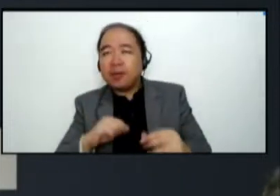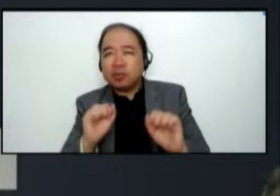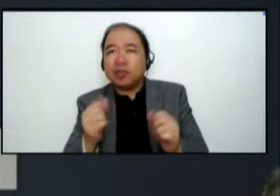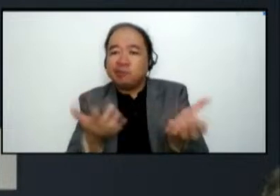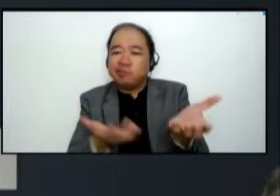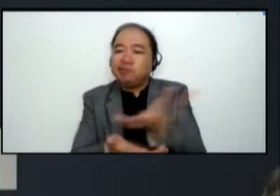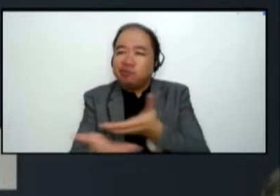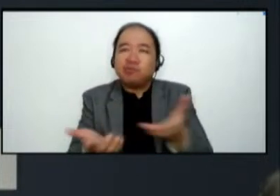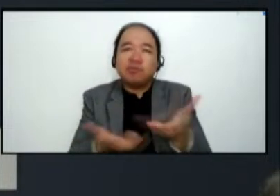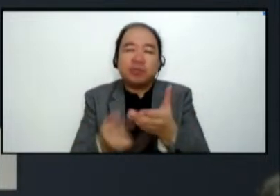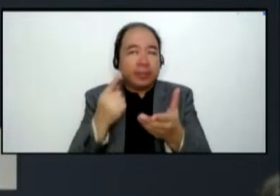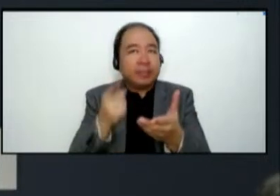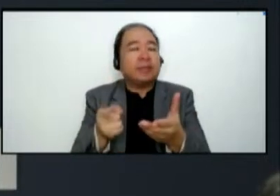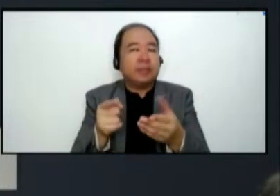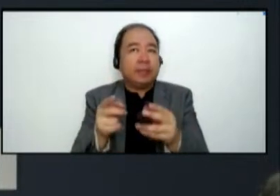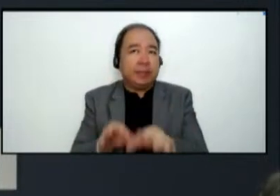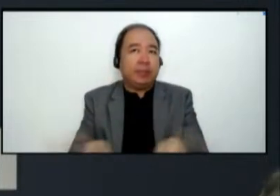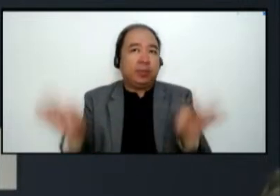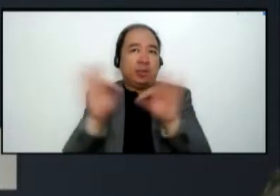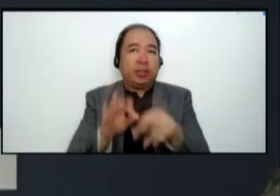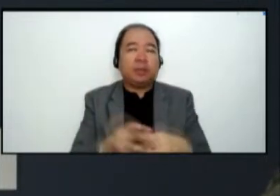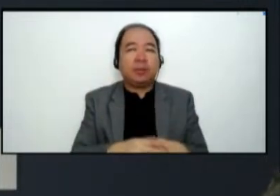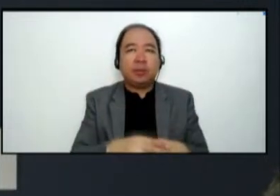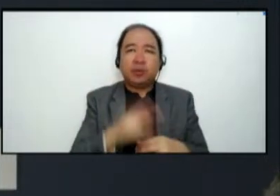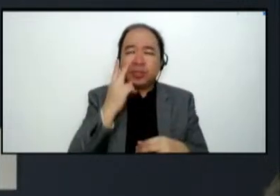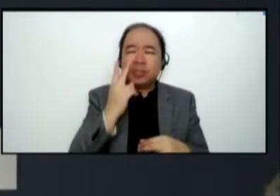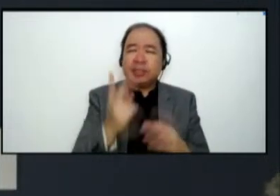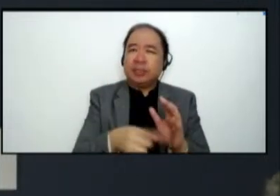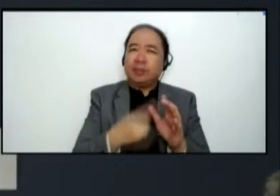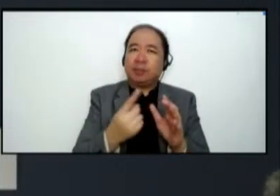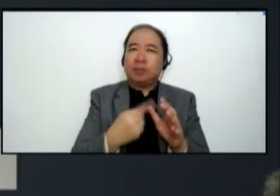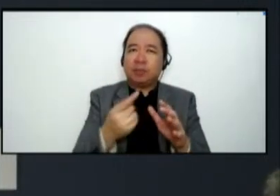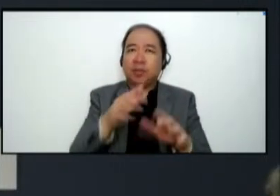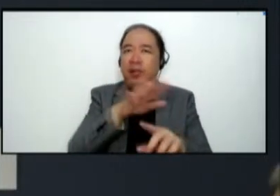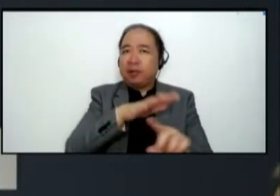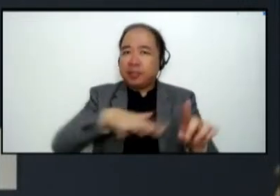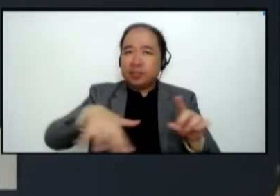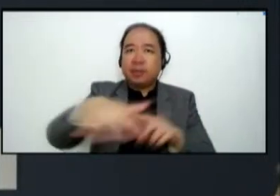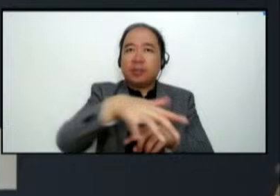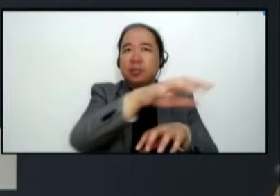before, sometimes we have space only for children,